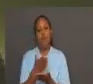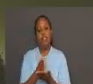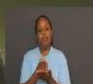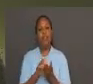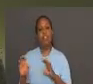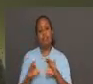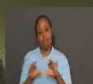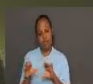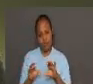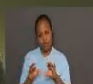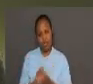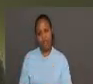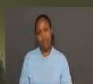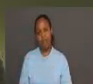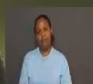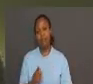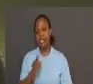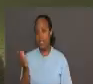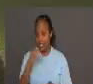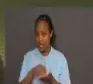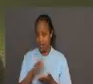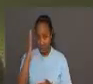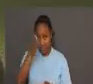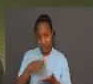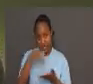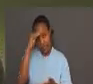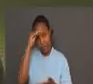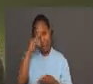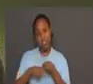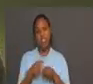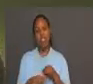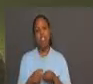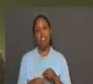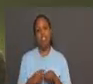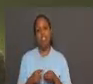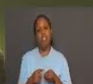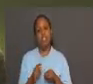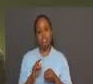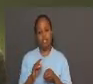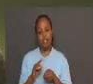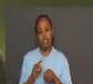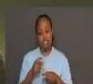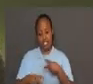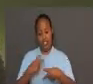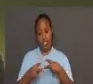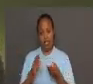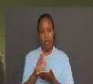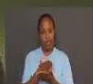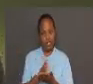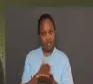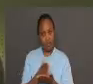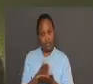them. You will also learn about the ways that civic participation